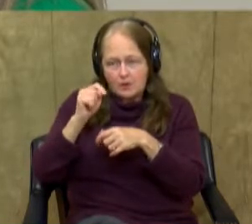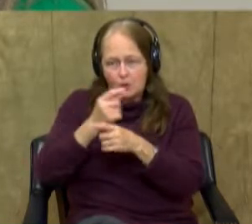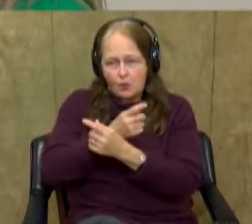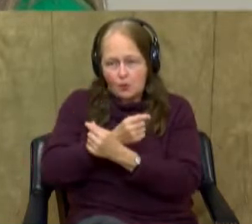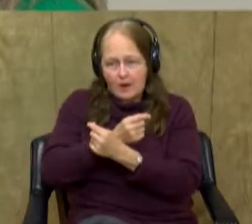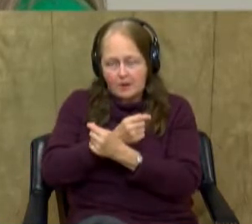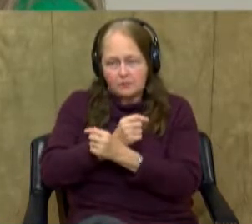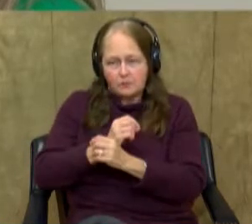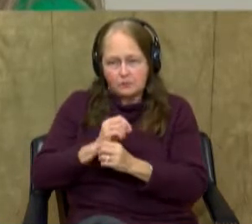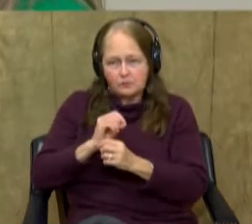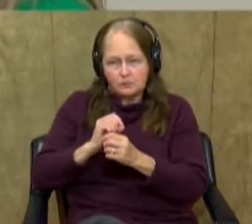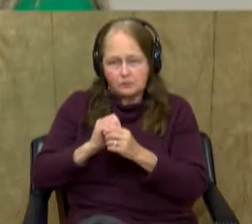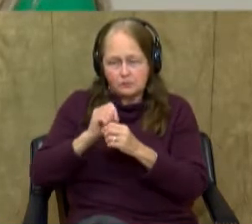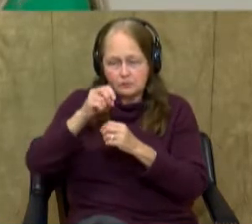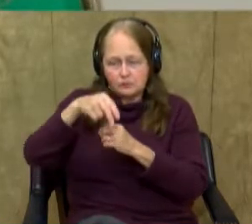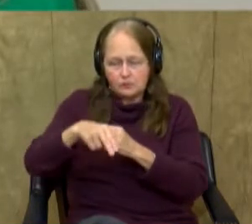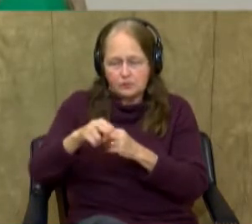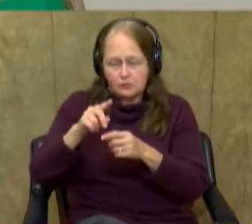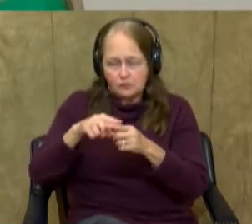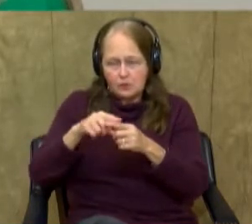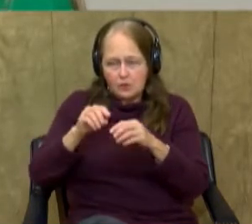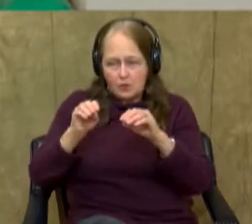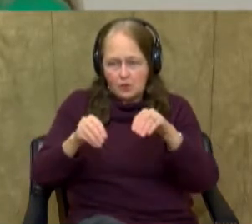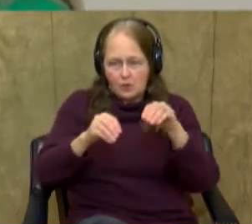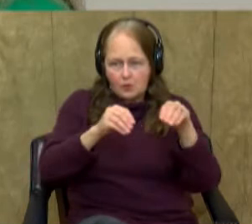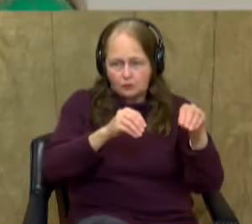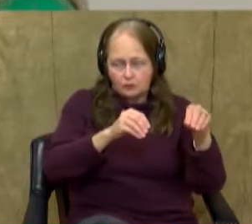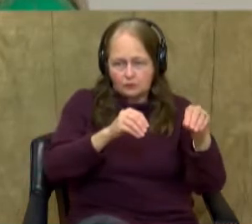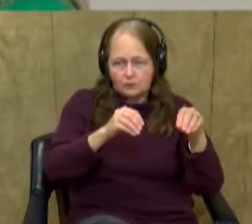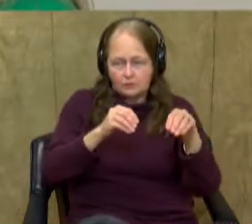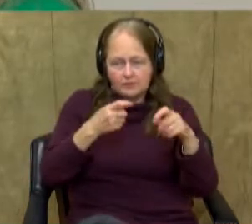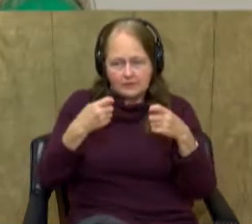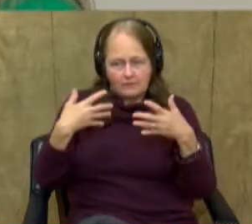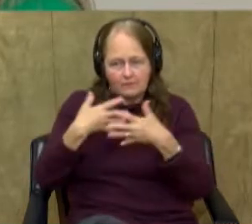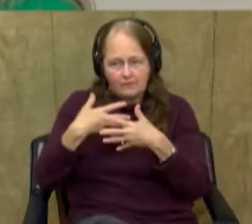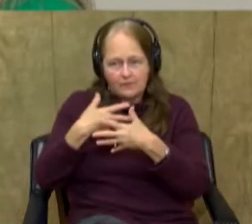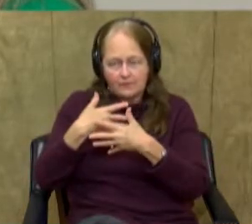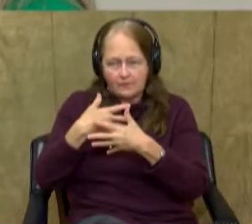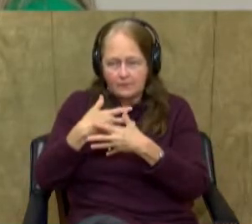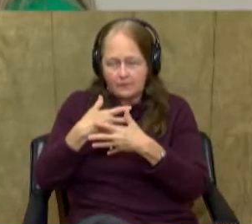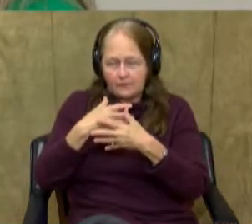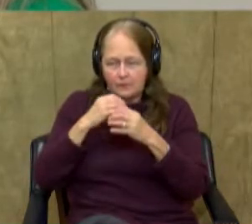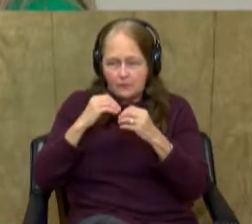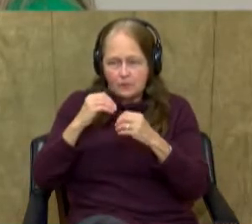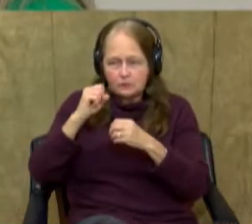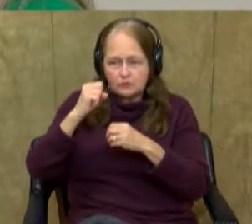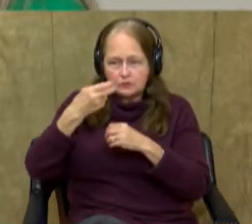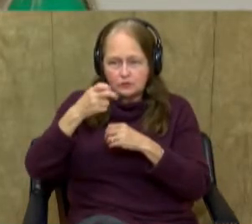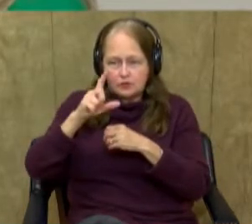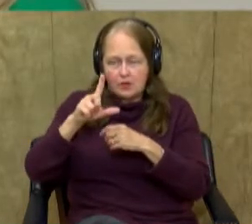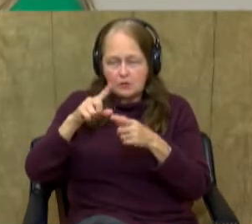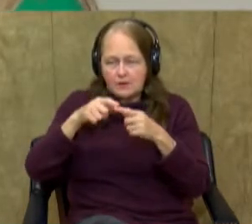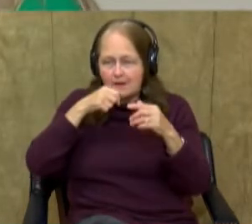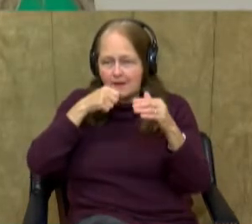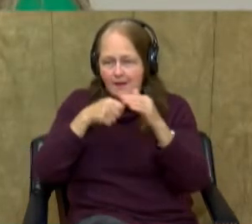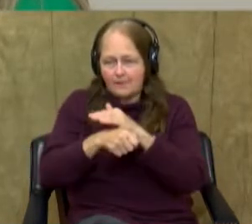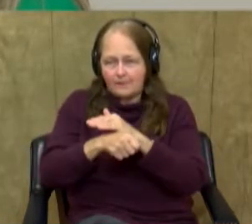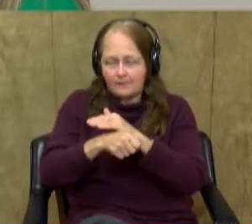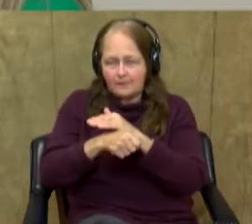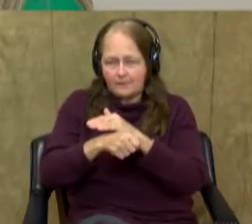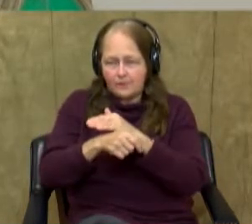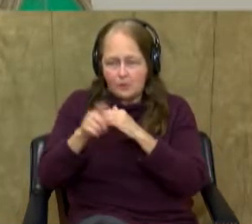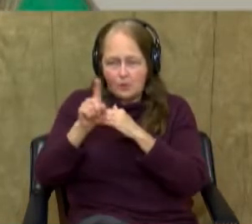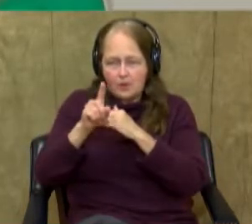onto the ocean floor. But it was frightening in the ocean sea without a shell to hide in. What if a